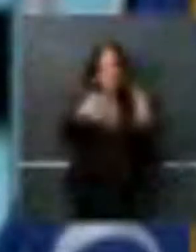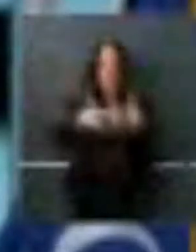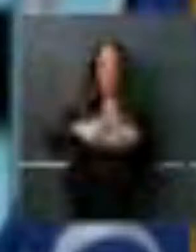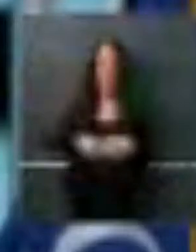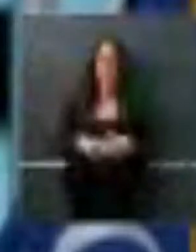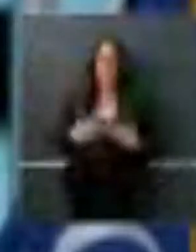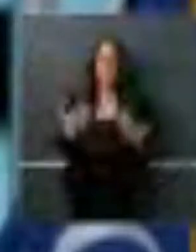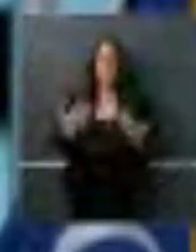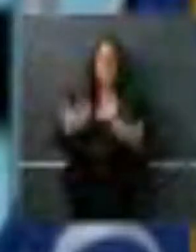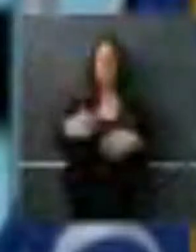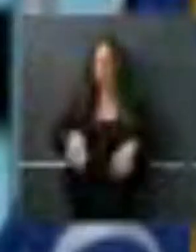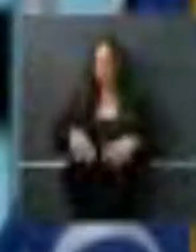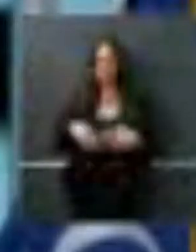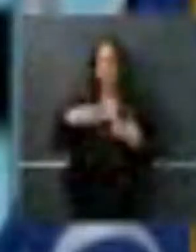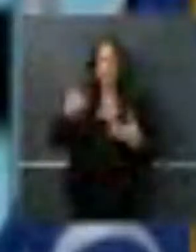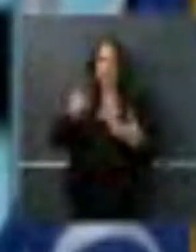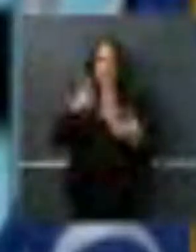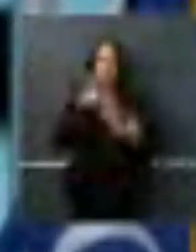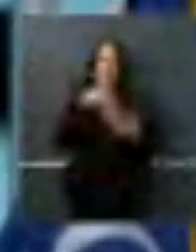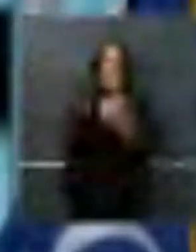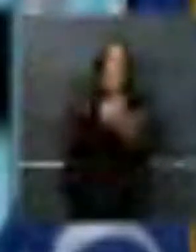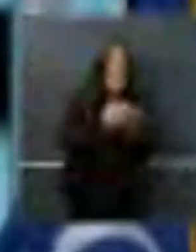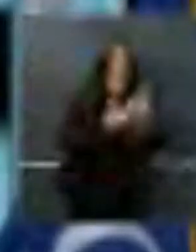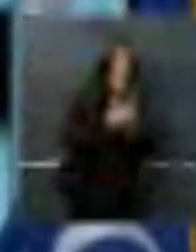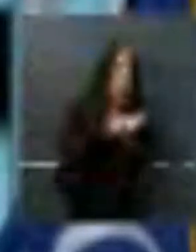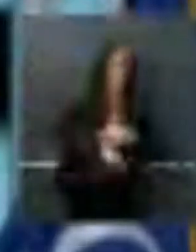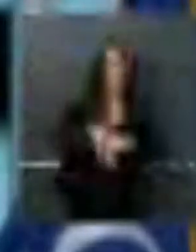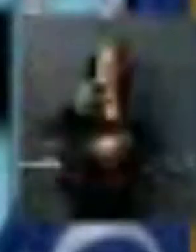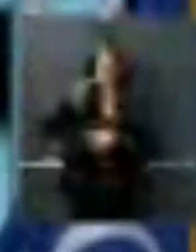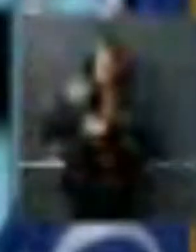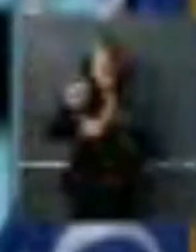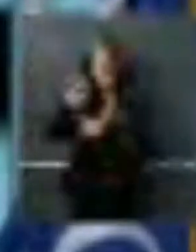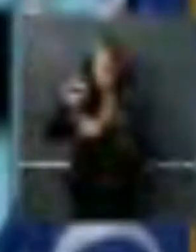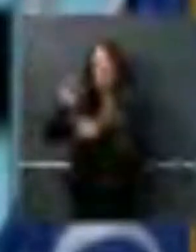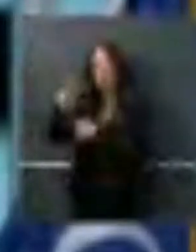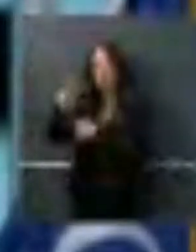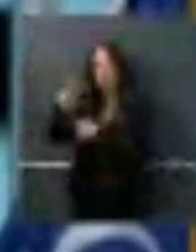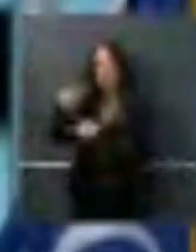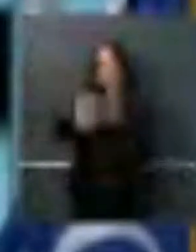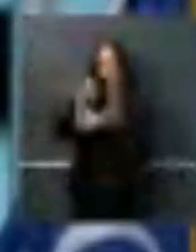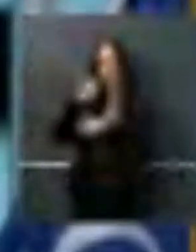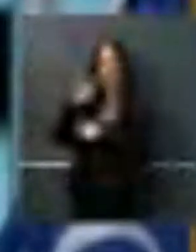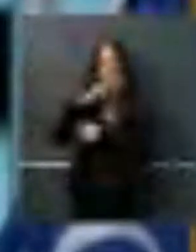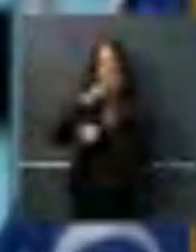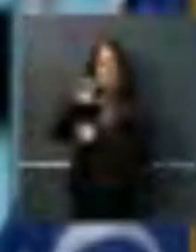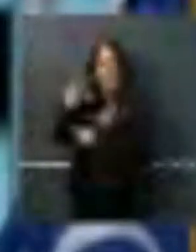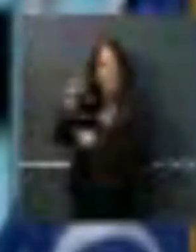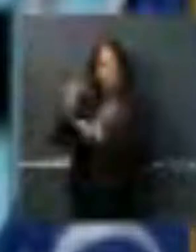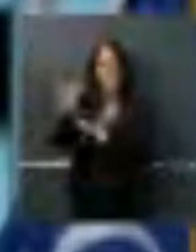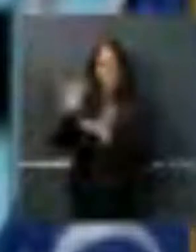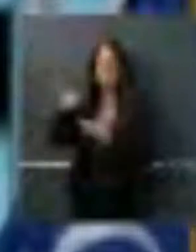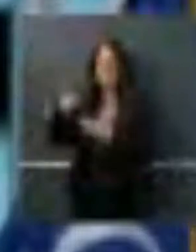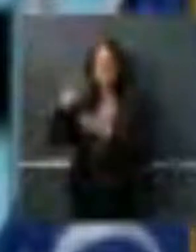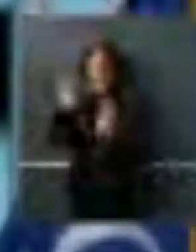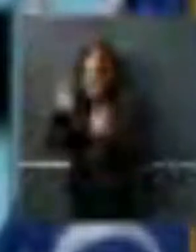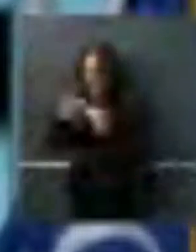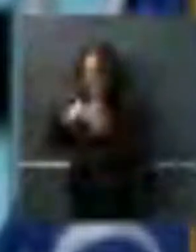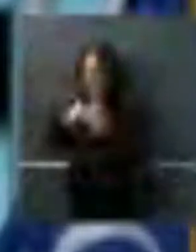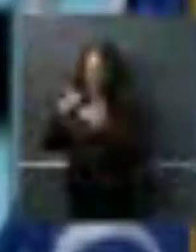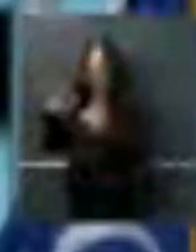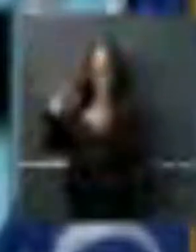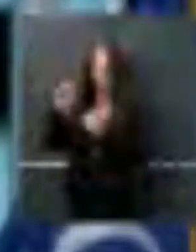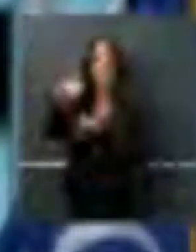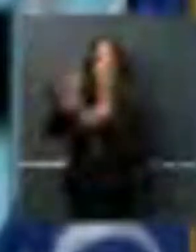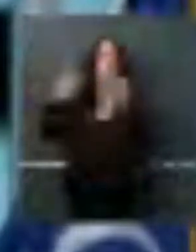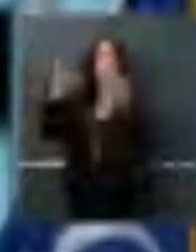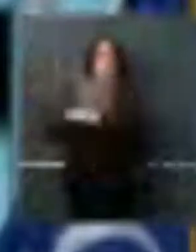Cook of Apple talking about best practices of how they reopened overseas, particularly in China, and what those conditions look like, what the triggers look